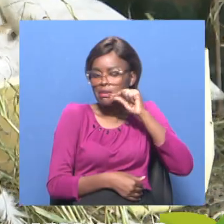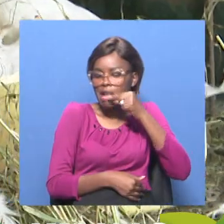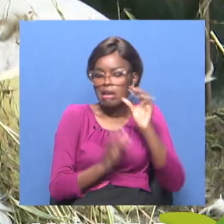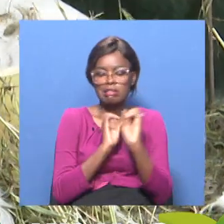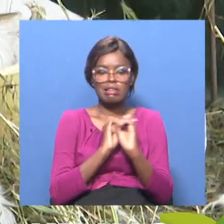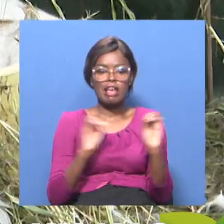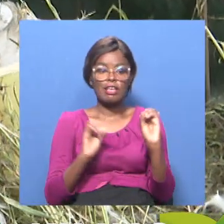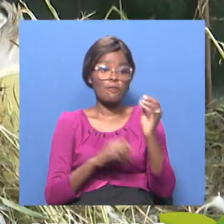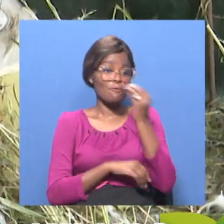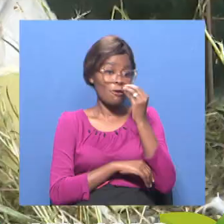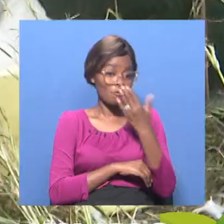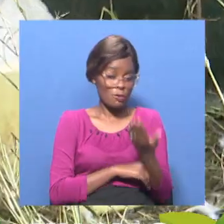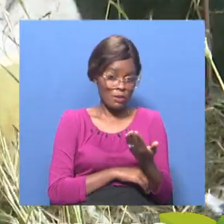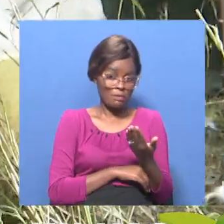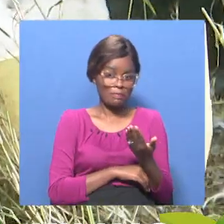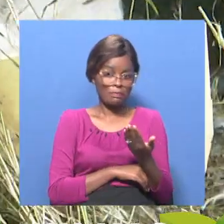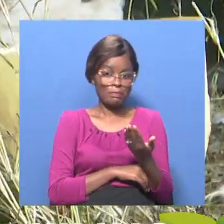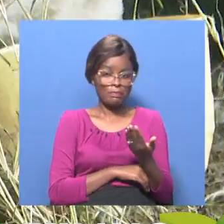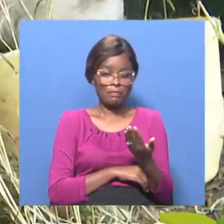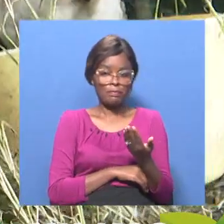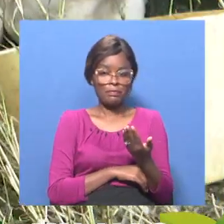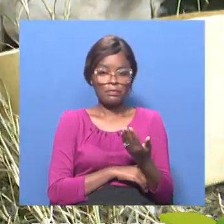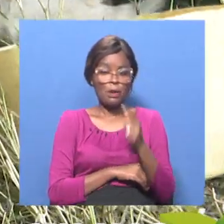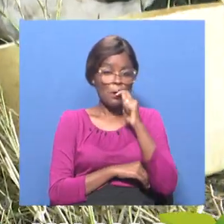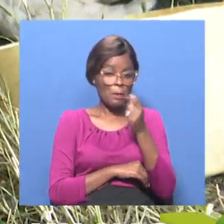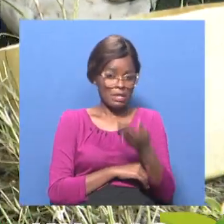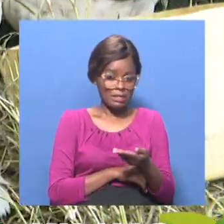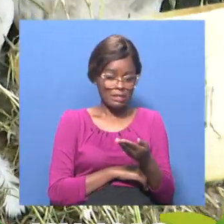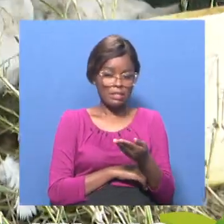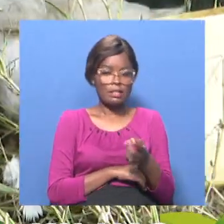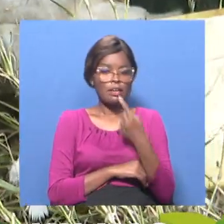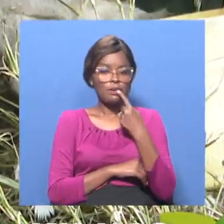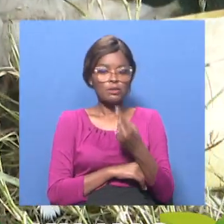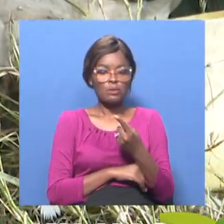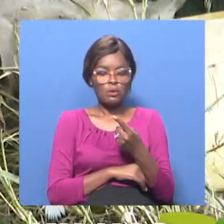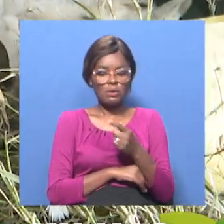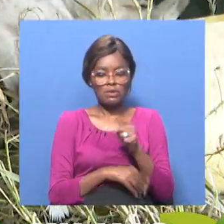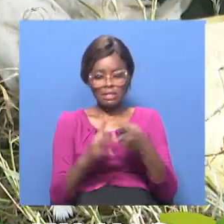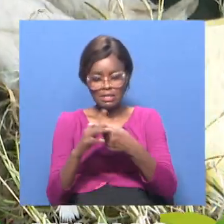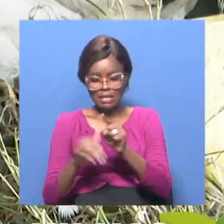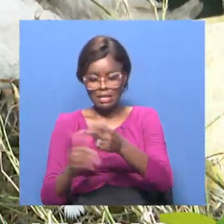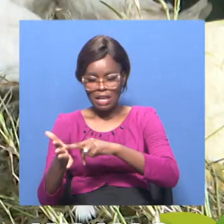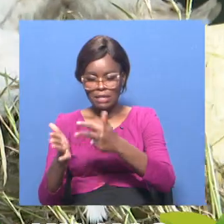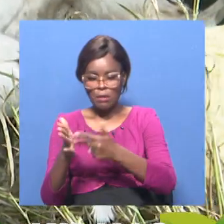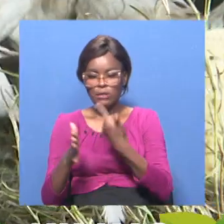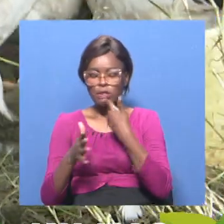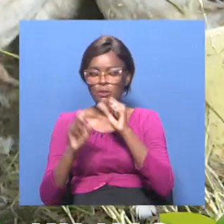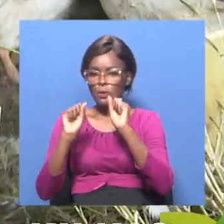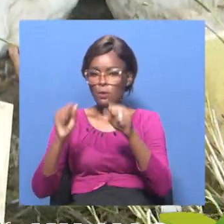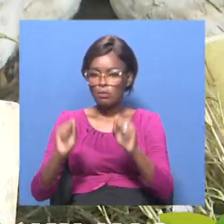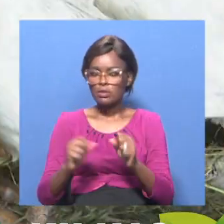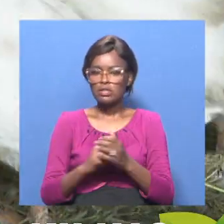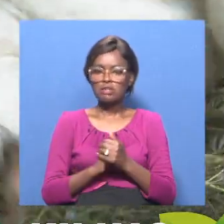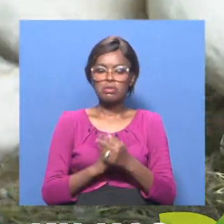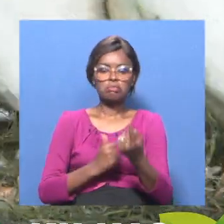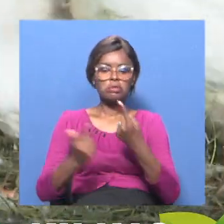the table. I'd call it table meat. Yes, so we picked up the project to be able to reach out to